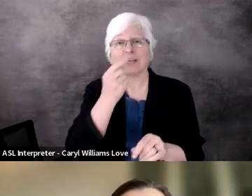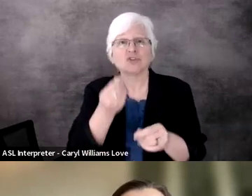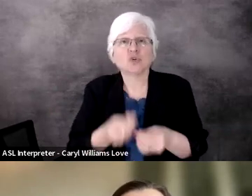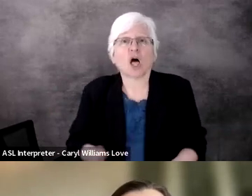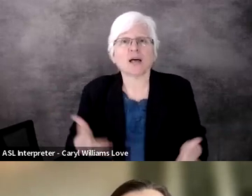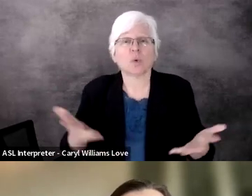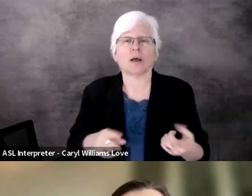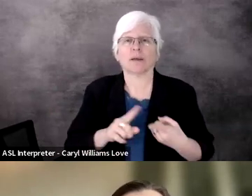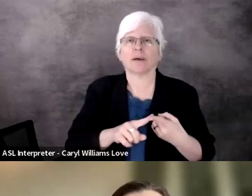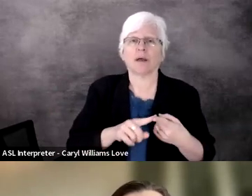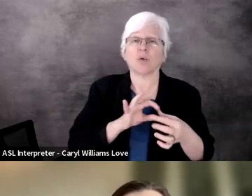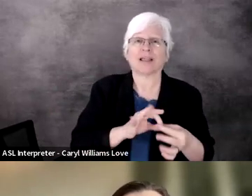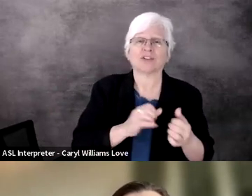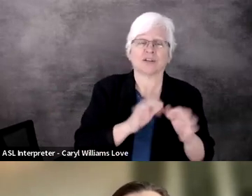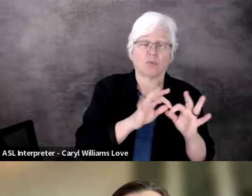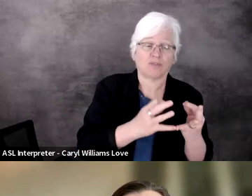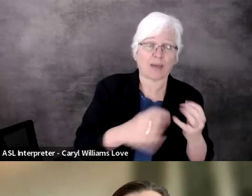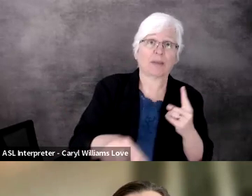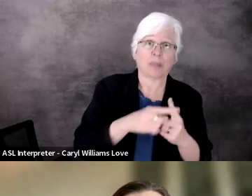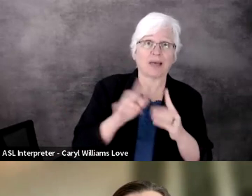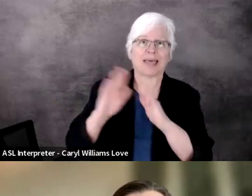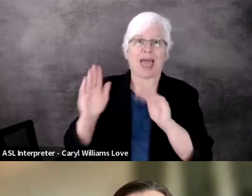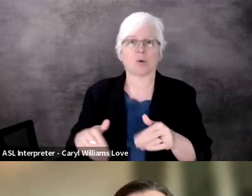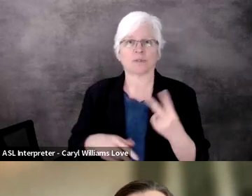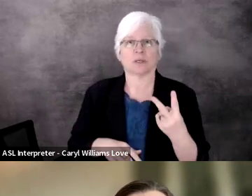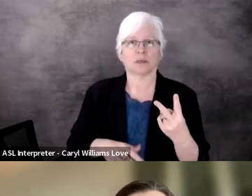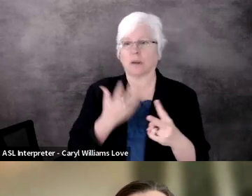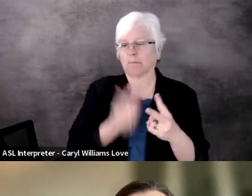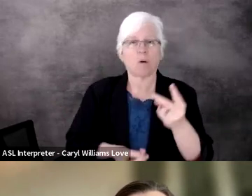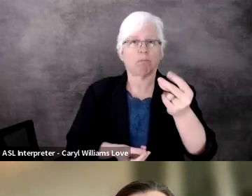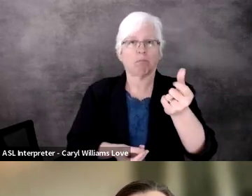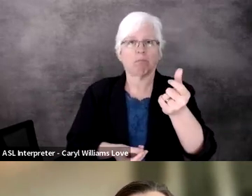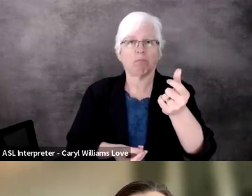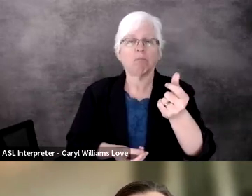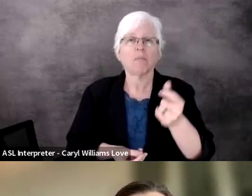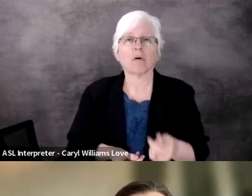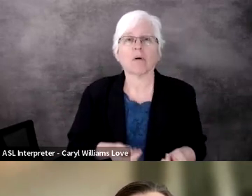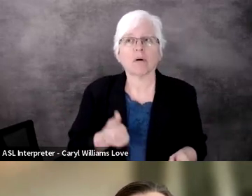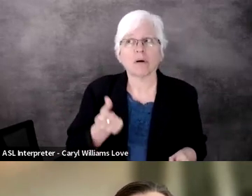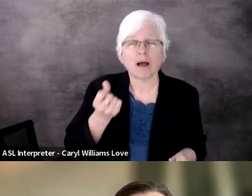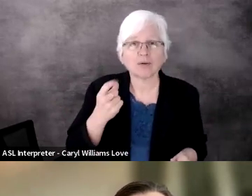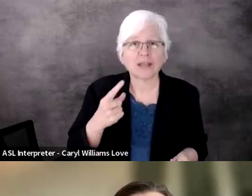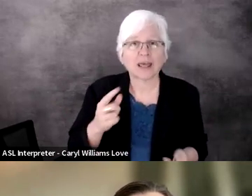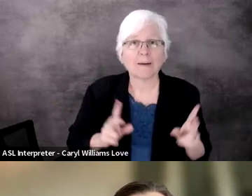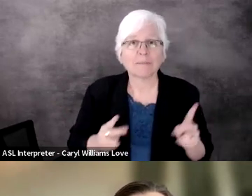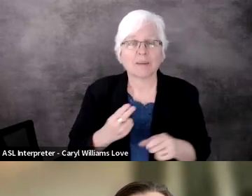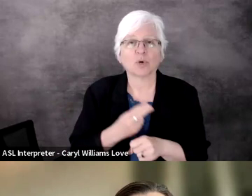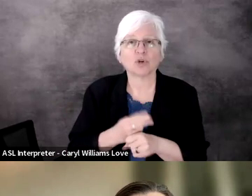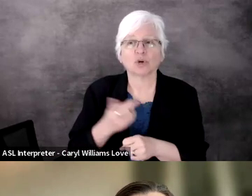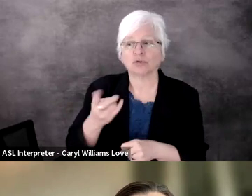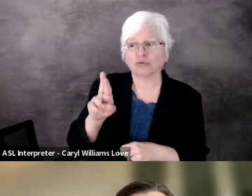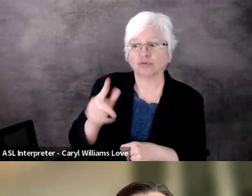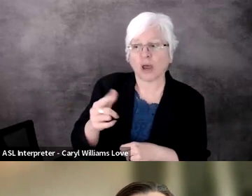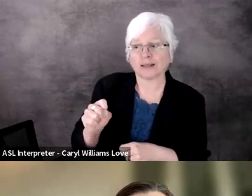your relationship with your family and your housing. And just understanding that people use drugs because they don't want to experience the